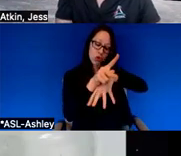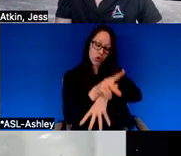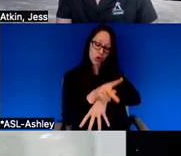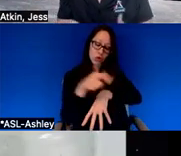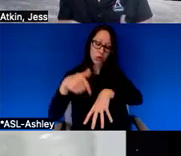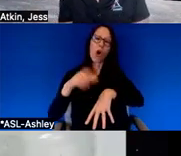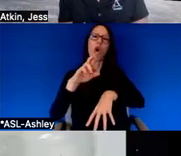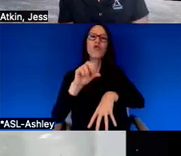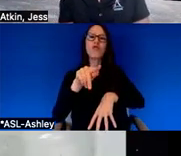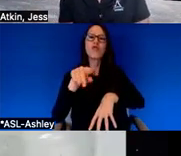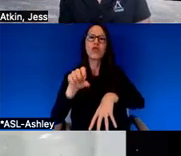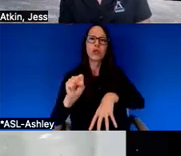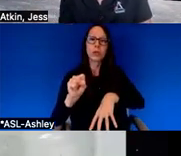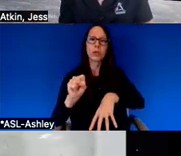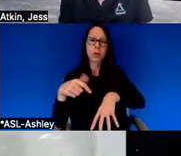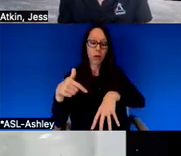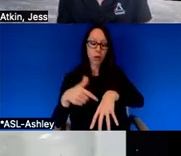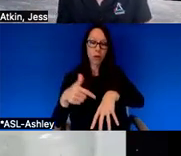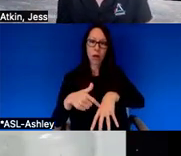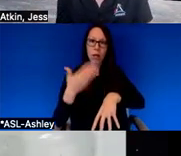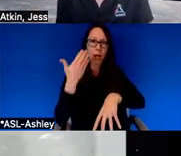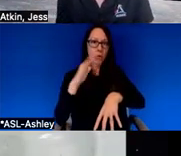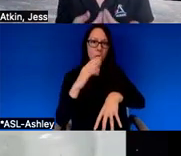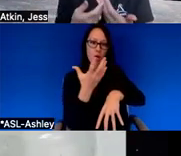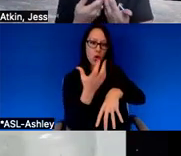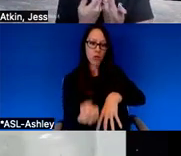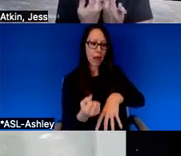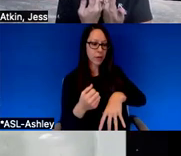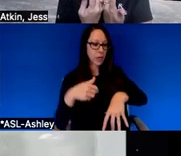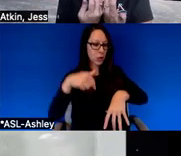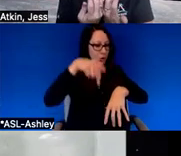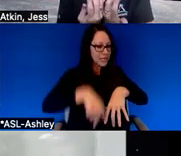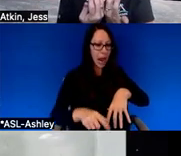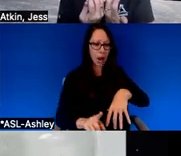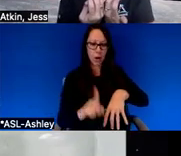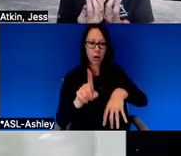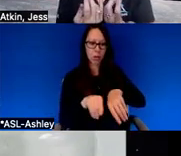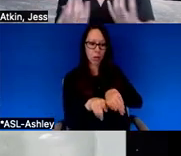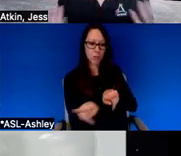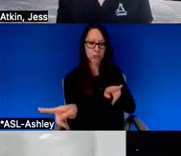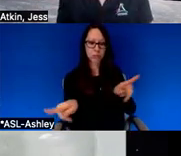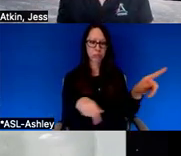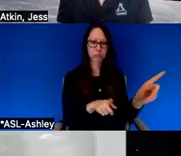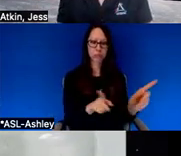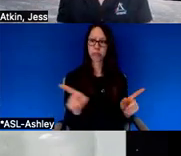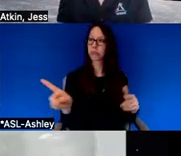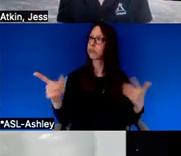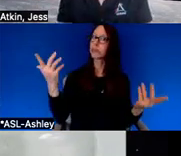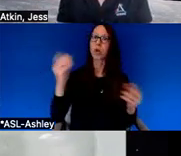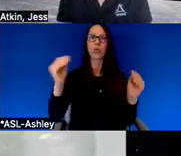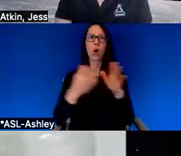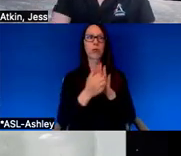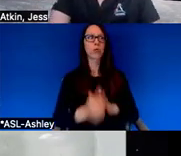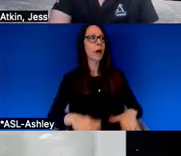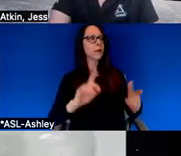water. When the plants don't have that signal, they don't really know what to do, and they kind of grow haywire, and they don't know how to get food and how